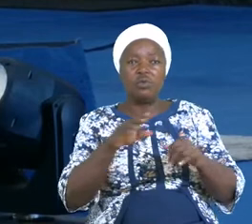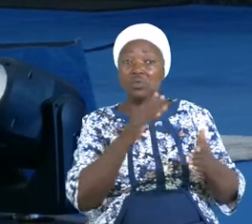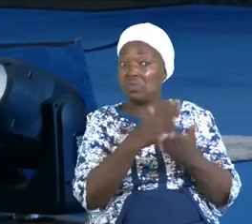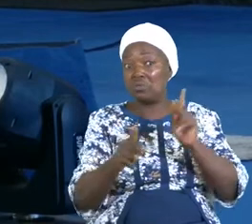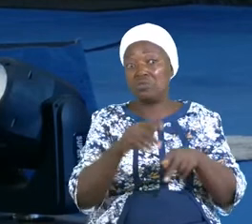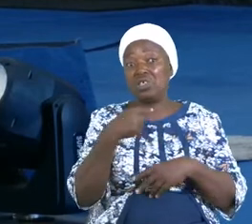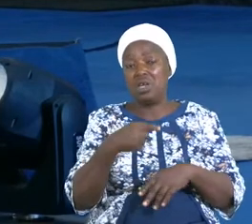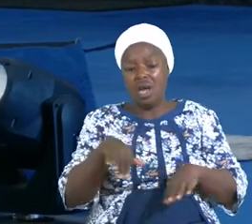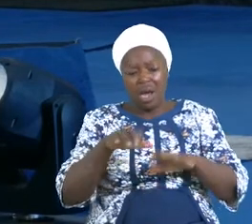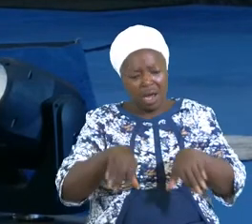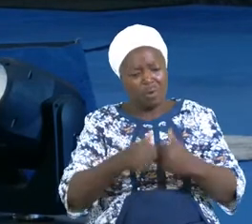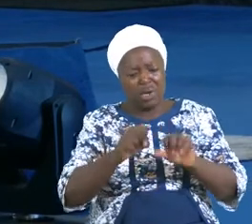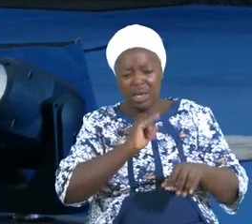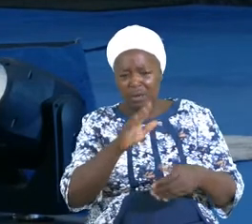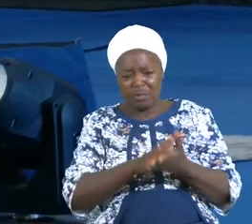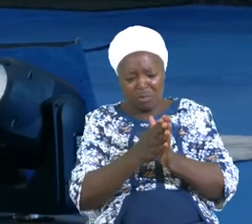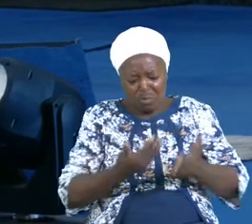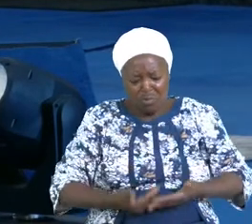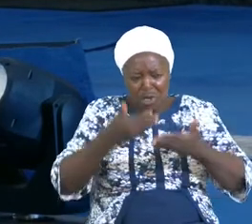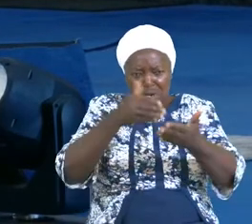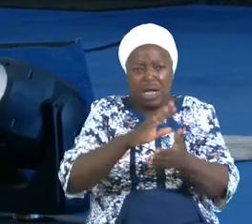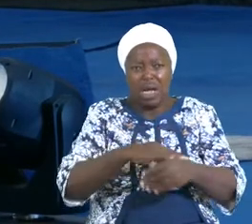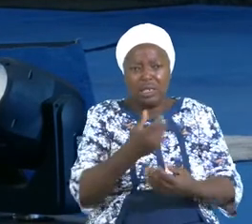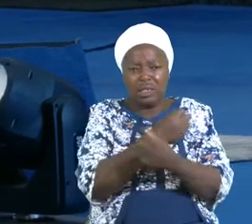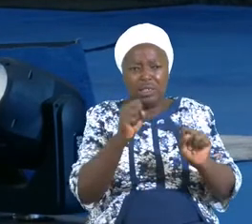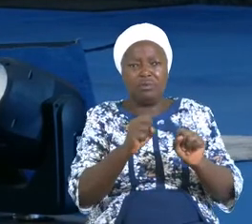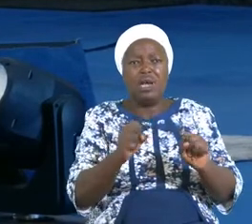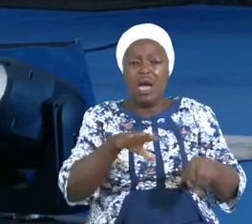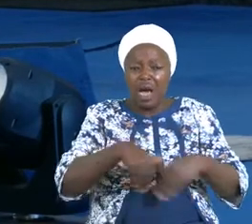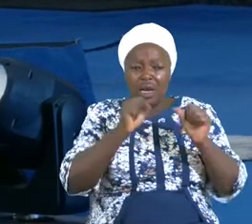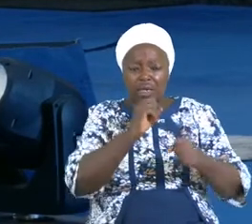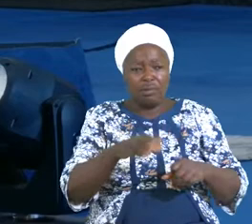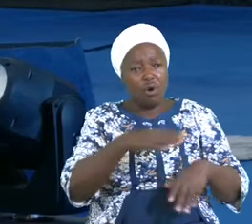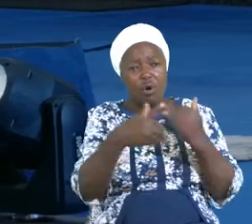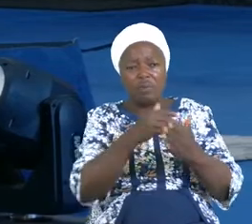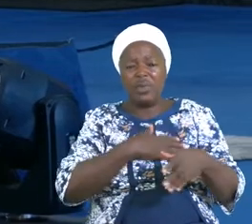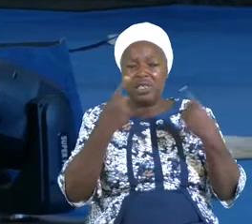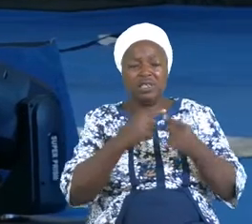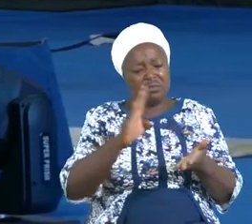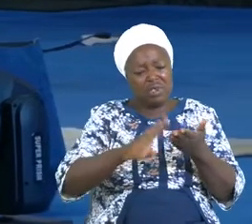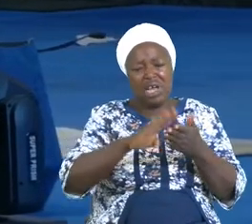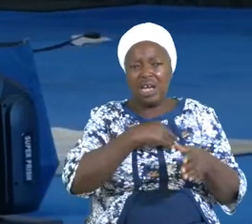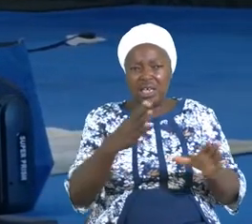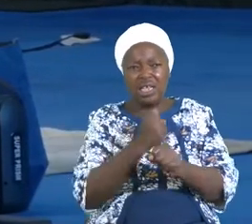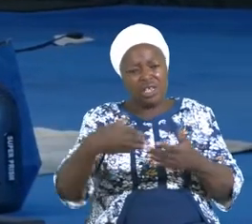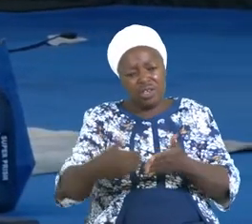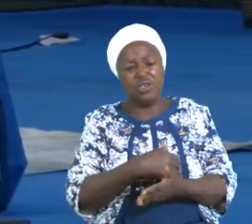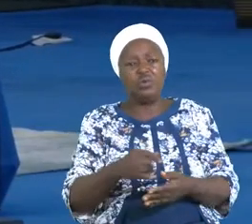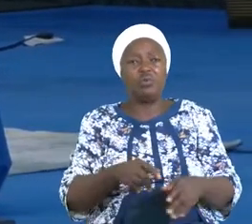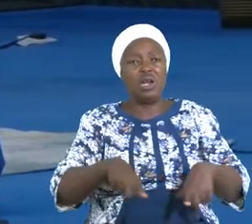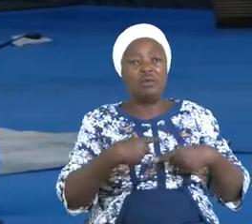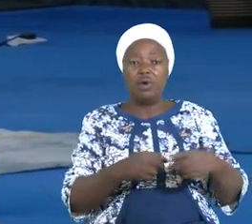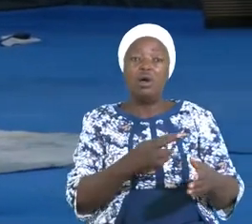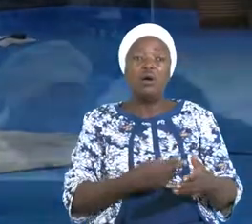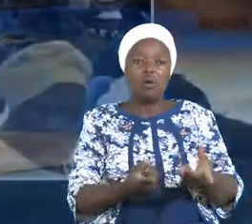get saved? How do I get my sins forgiven? How do I get a new life? Return.